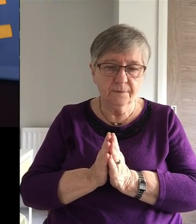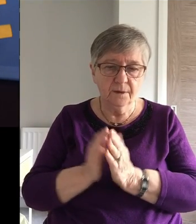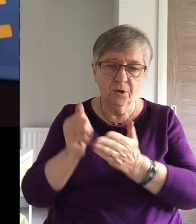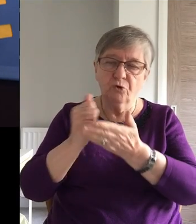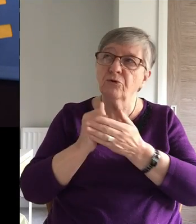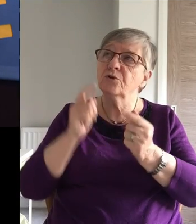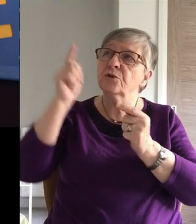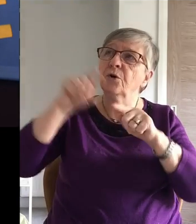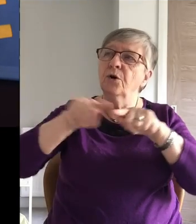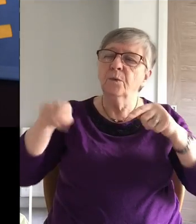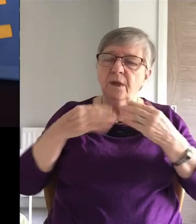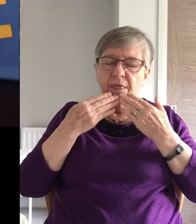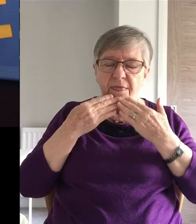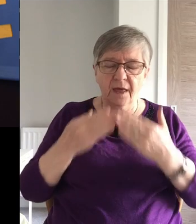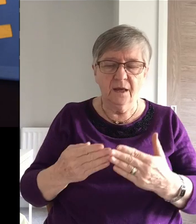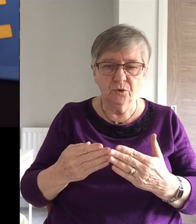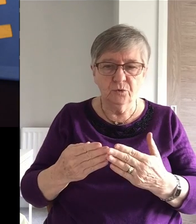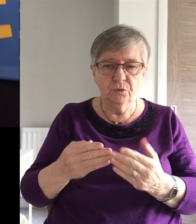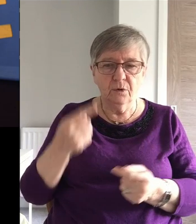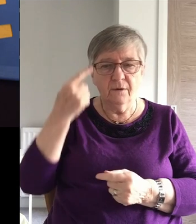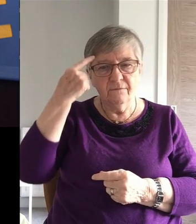Gracious God, we thank you for the